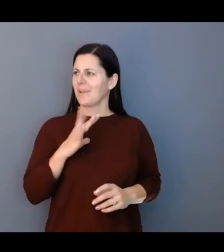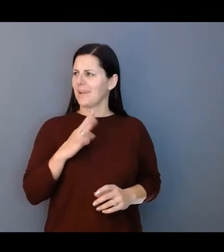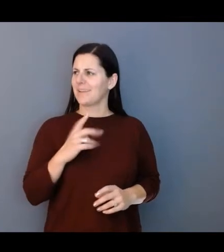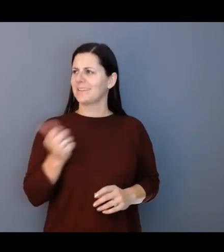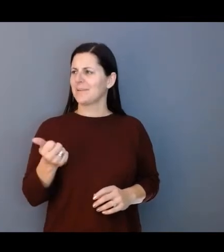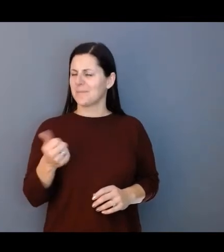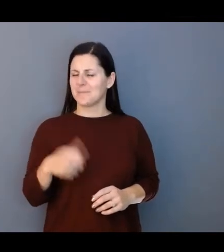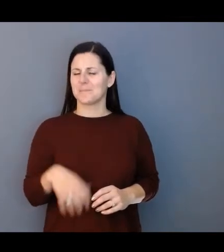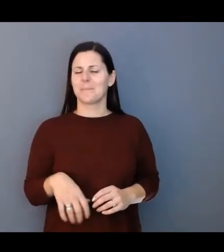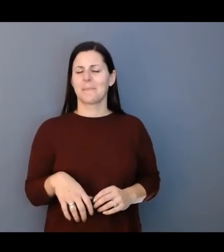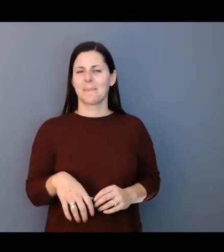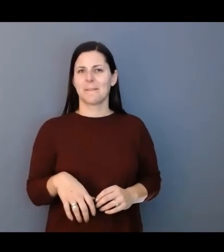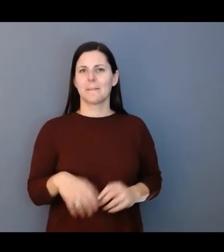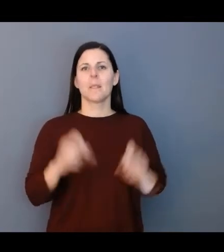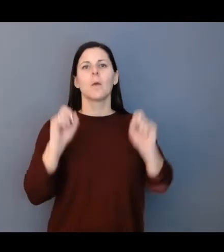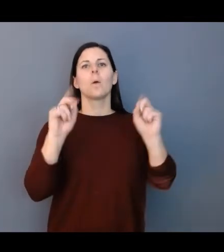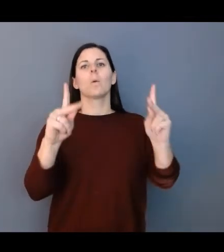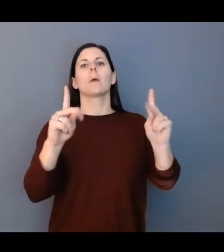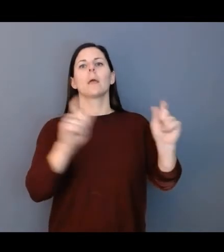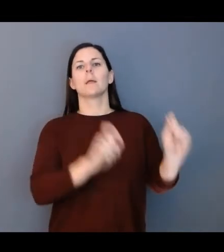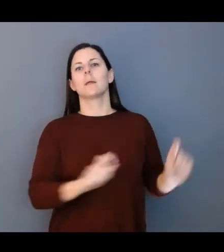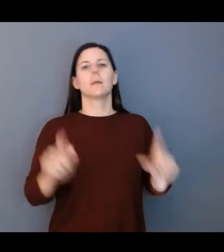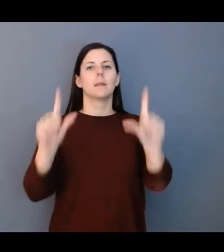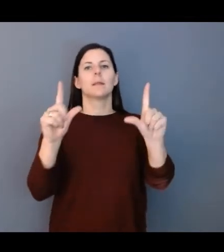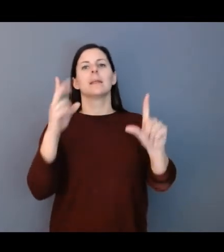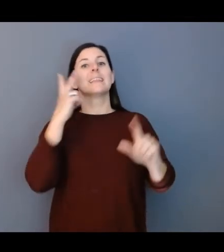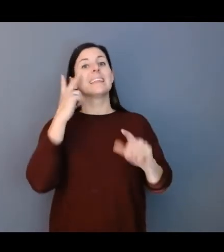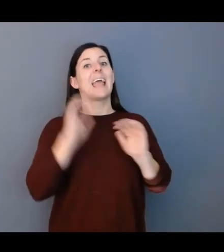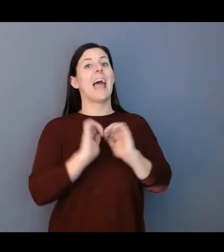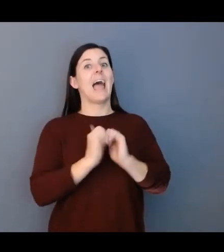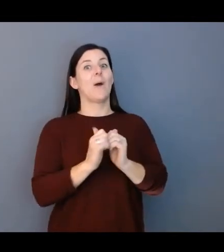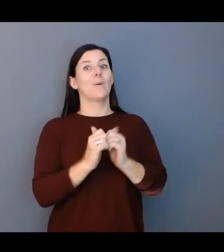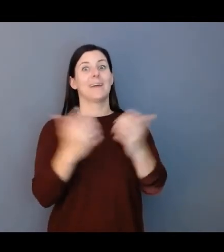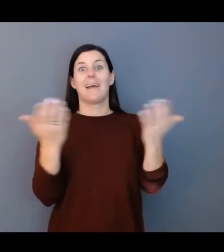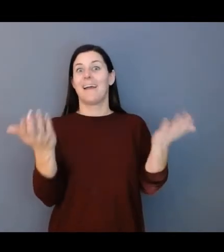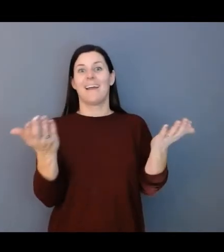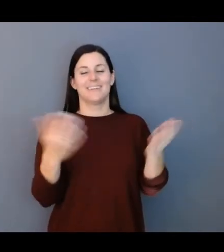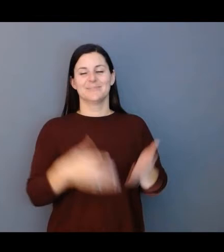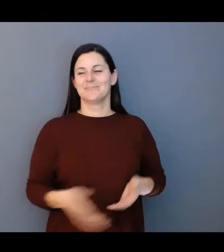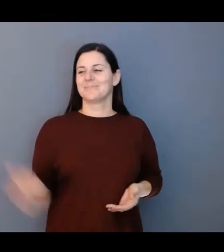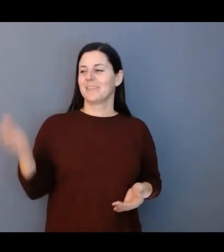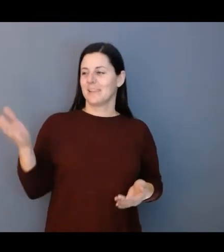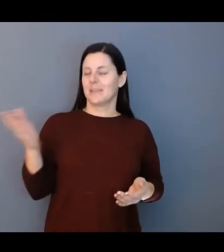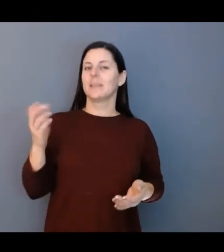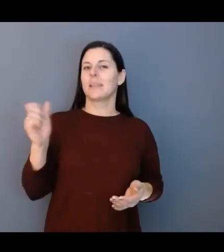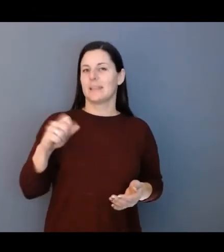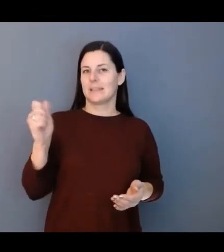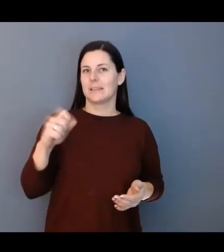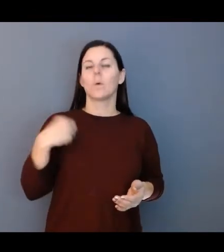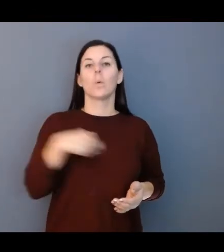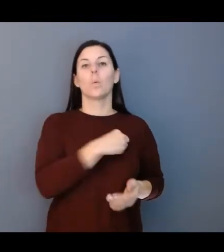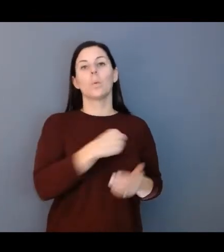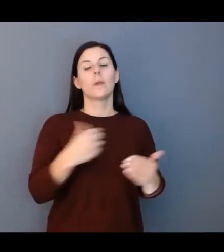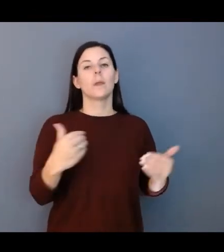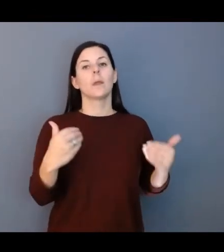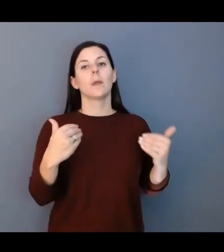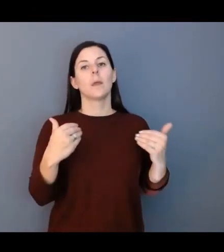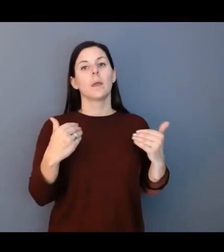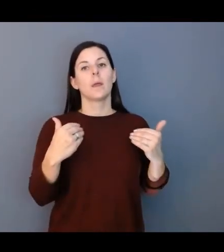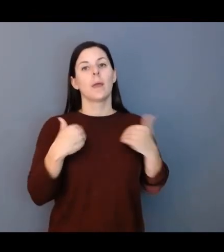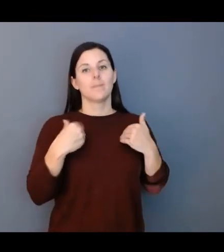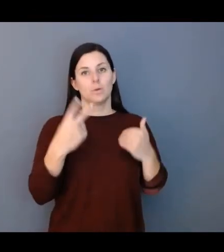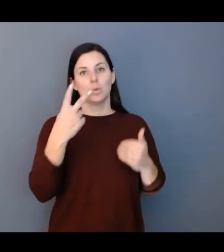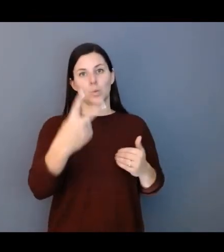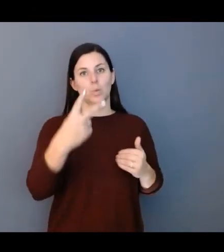So let's take a look at the how we achieve this now. Yeah. So like Santosh mentioned, we offer